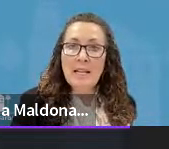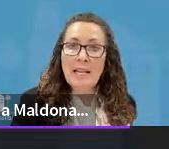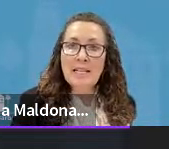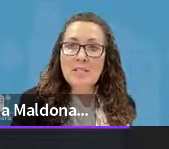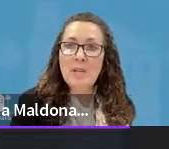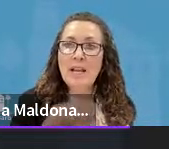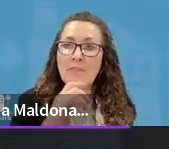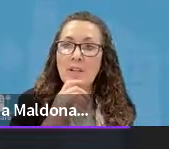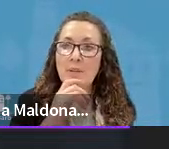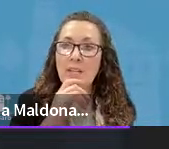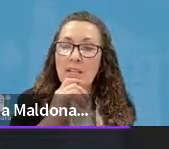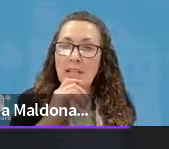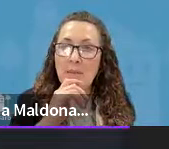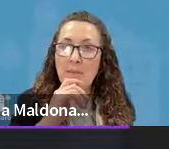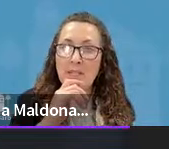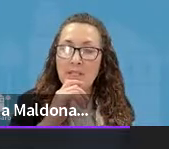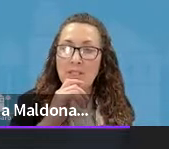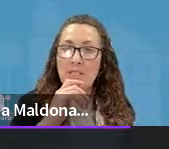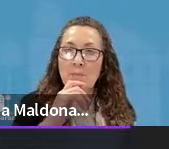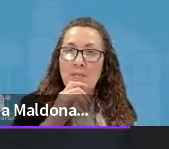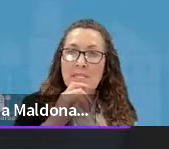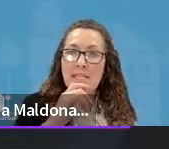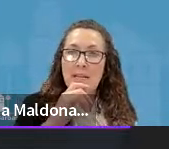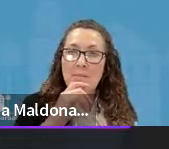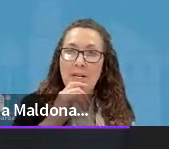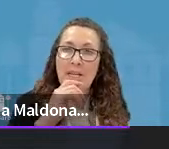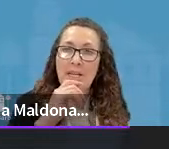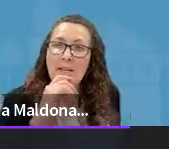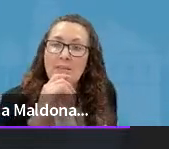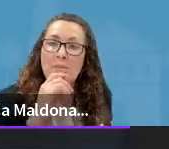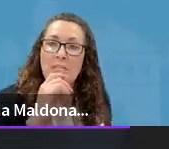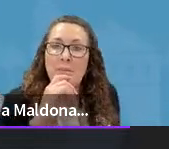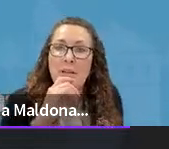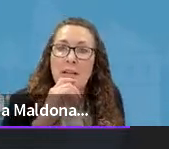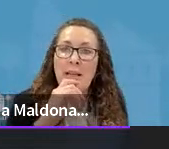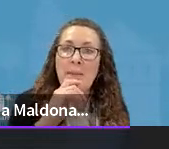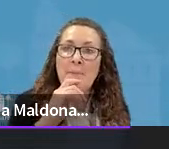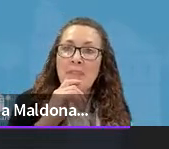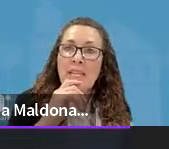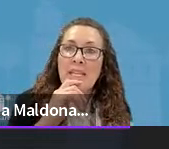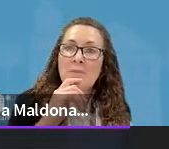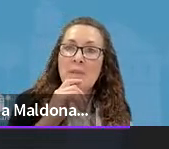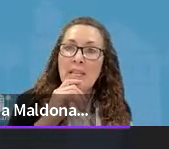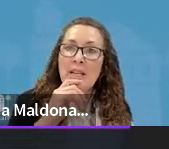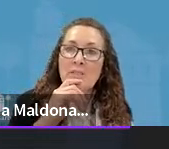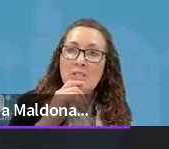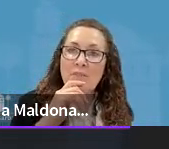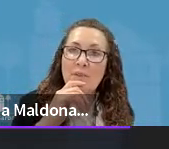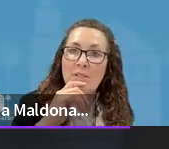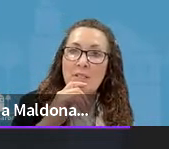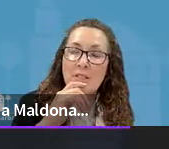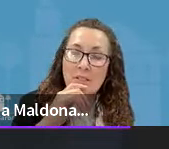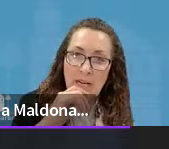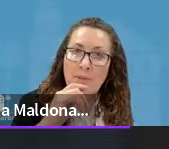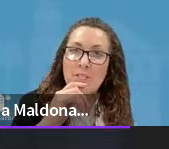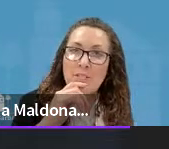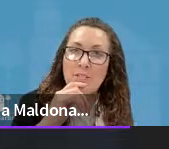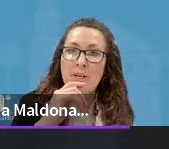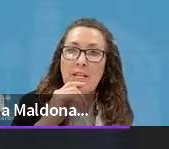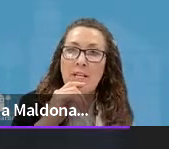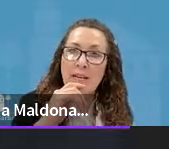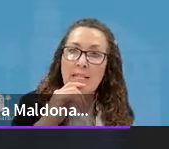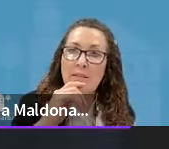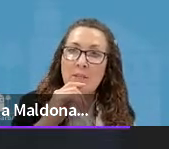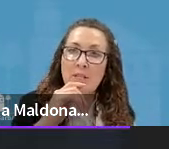And last, we have nominated again by Dr. Simmons, Dan Barnett from Santa Barbara High. He spent thousands of